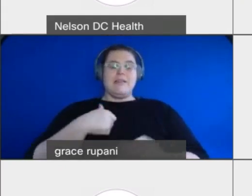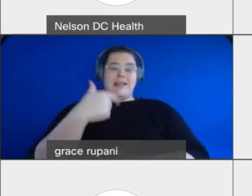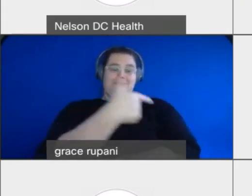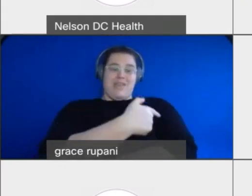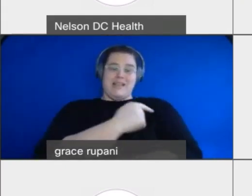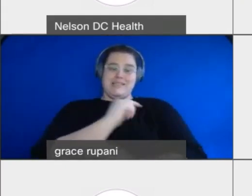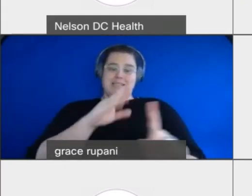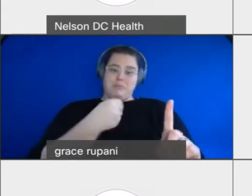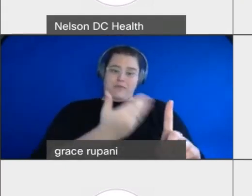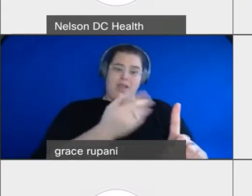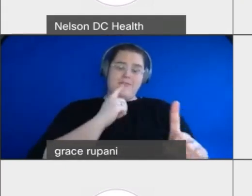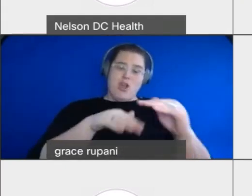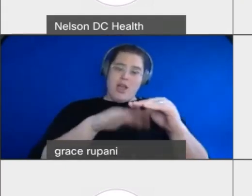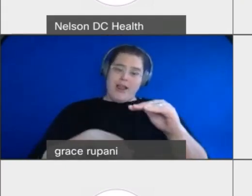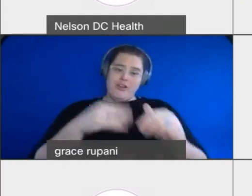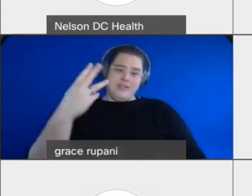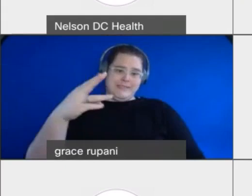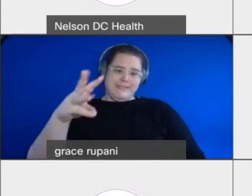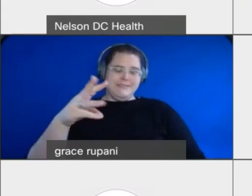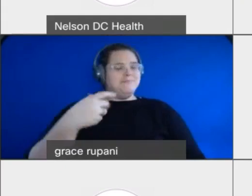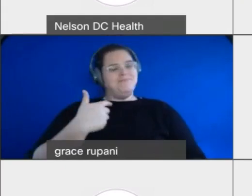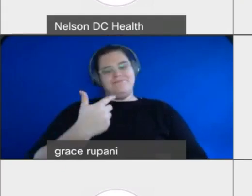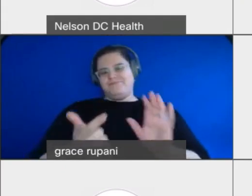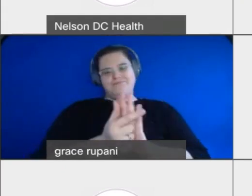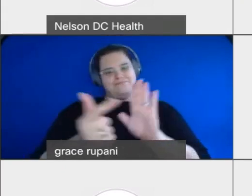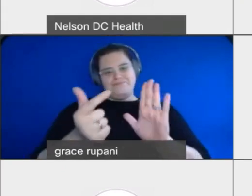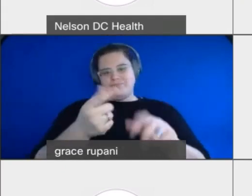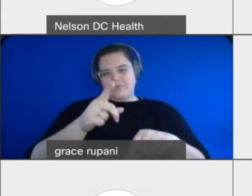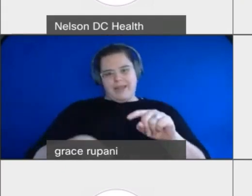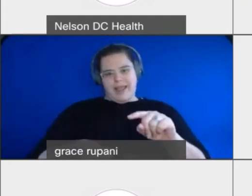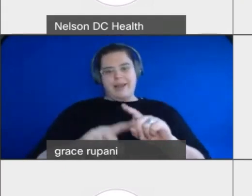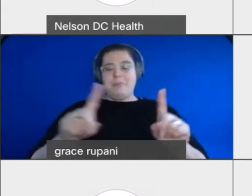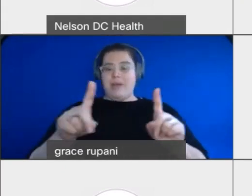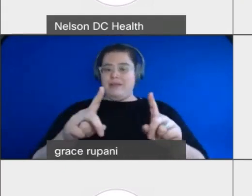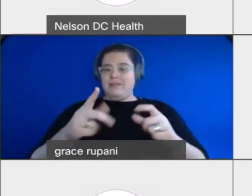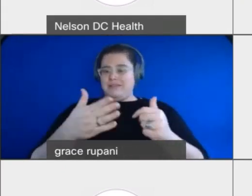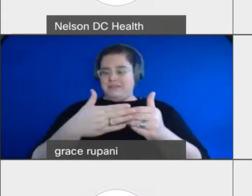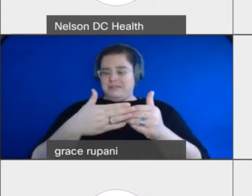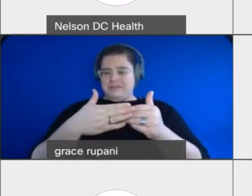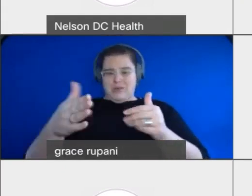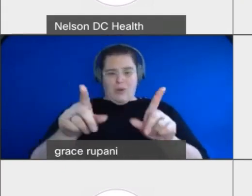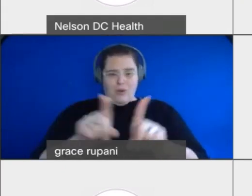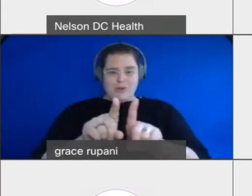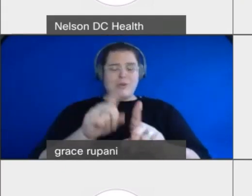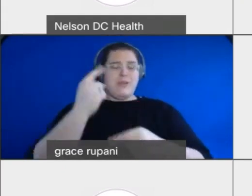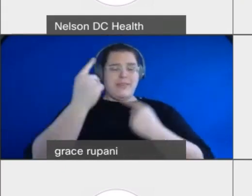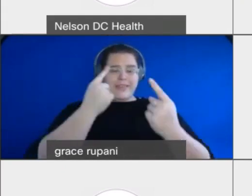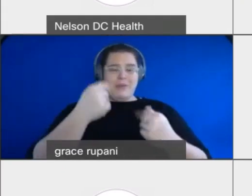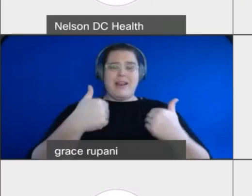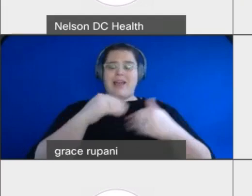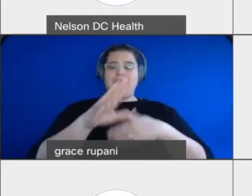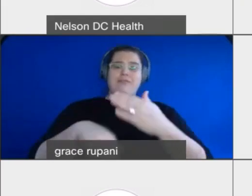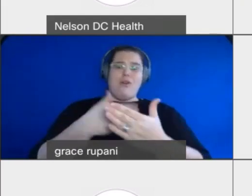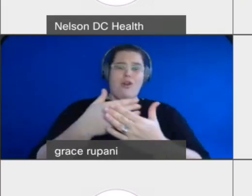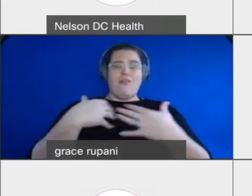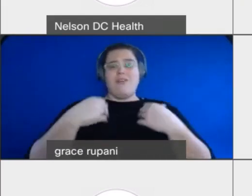how many people we're talking about who are 16 and older. But beyond that, we've also got all the healthcare providers who come into the